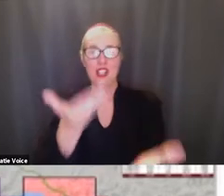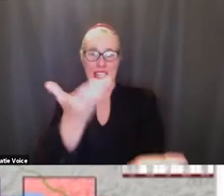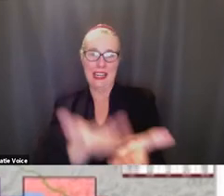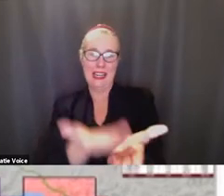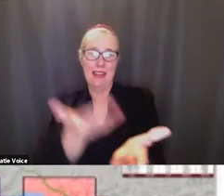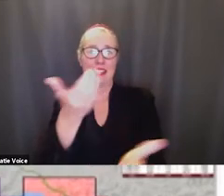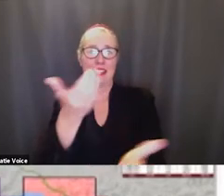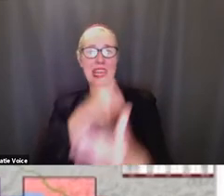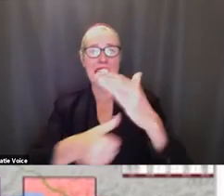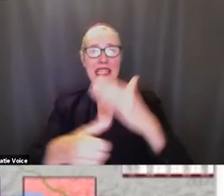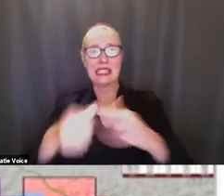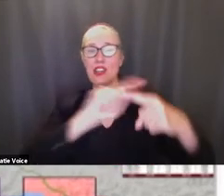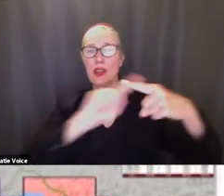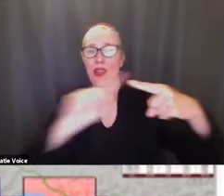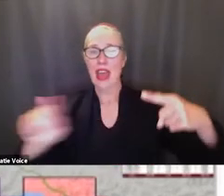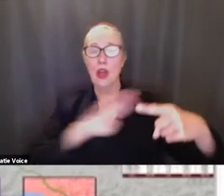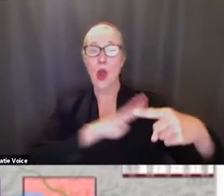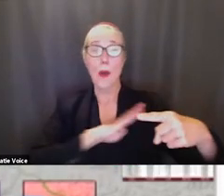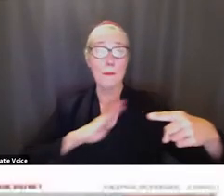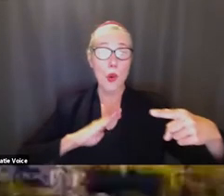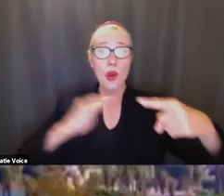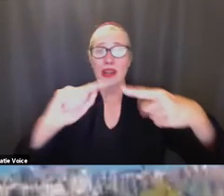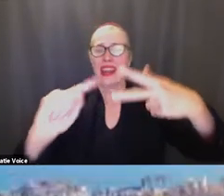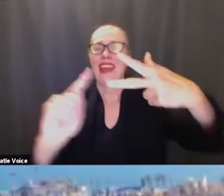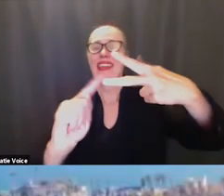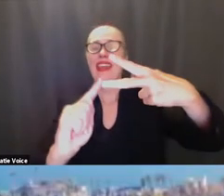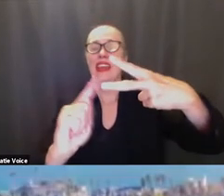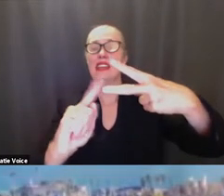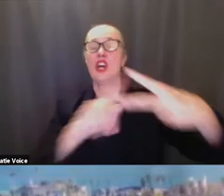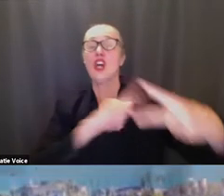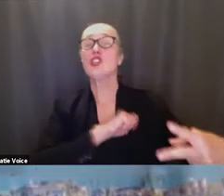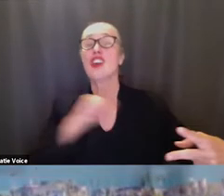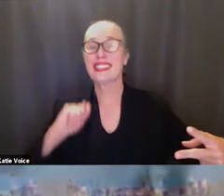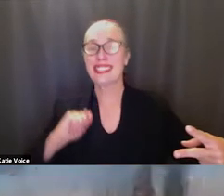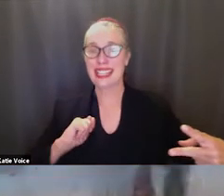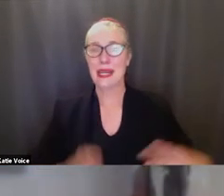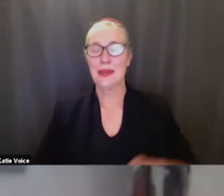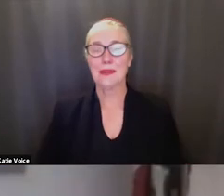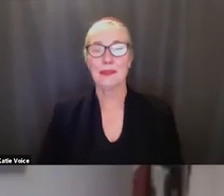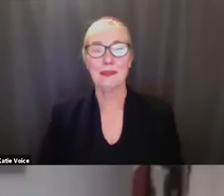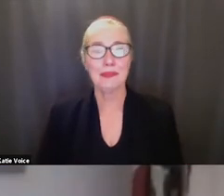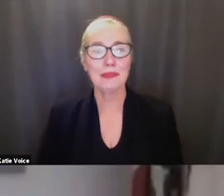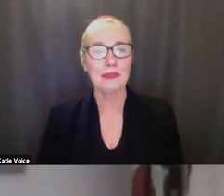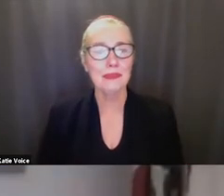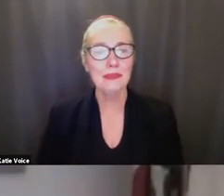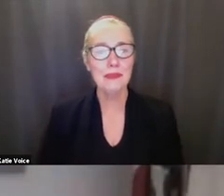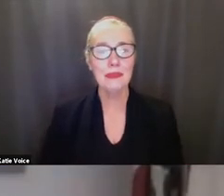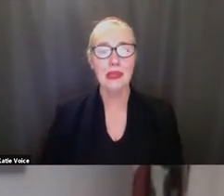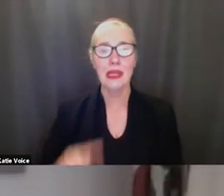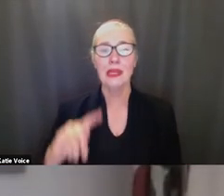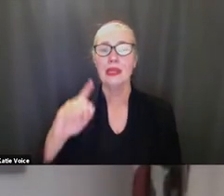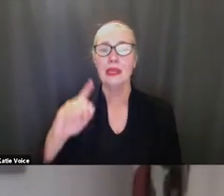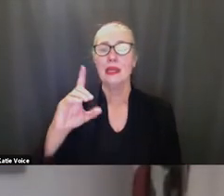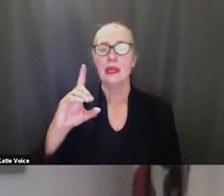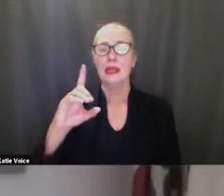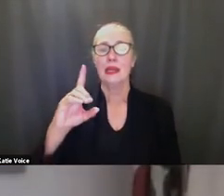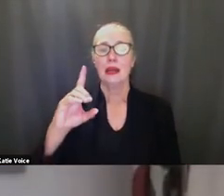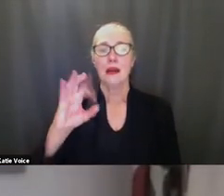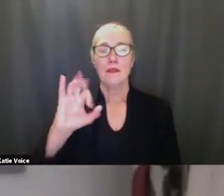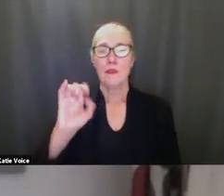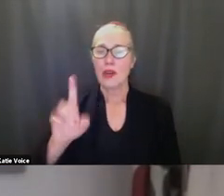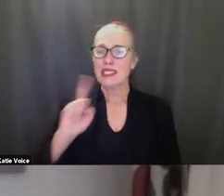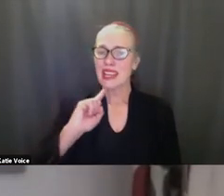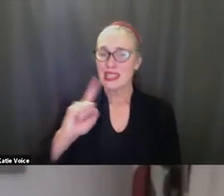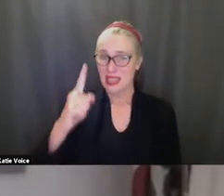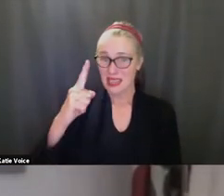board and then trust the areas dr maldonado because of the importance of this is there a chance that on the